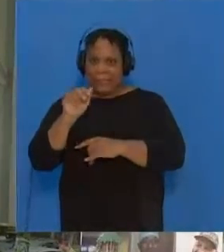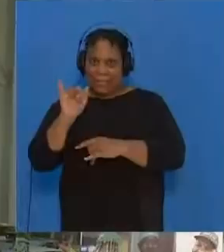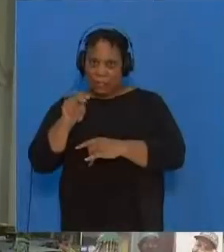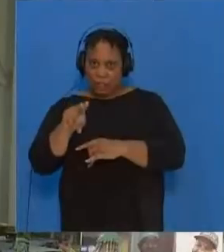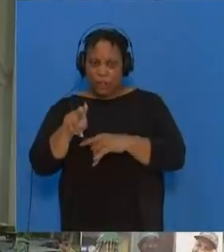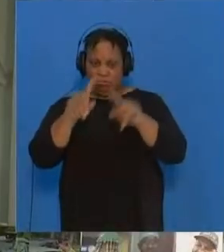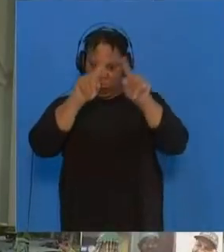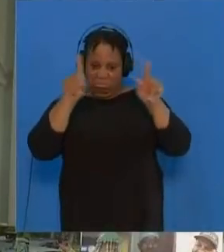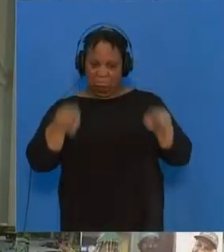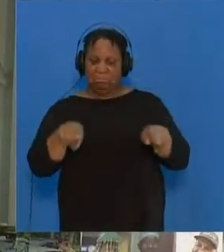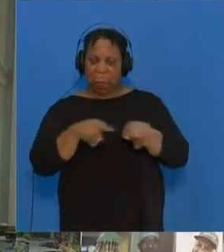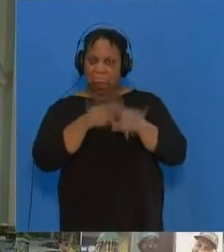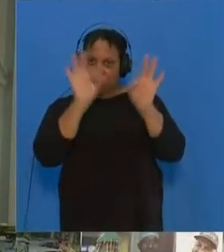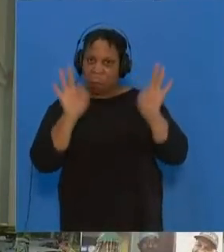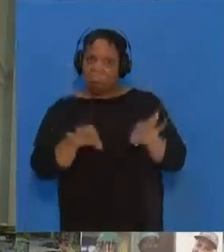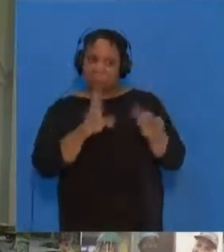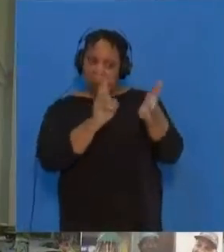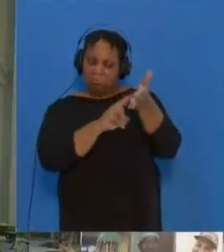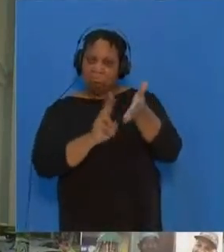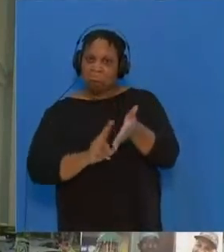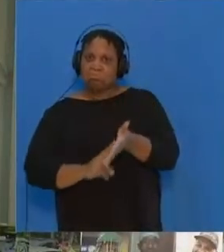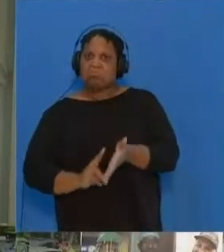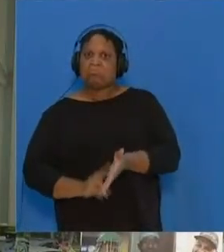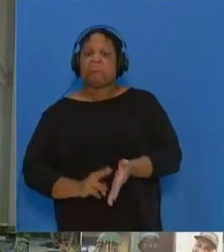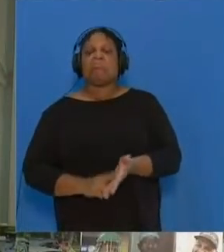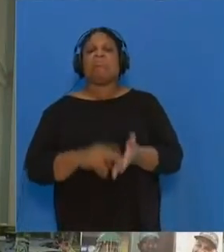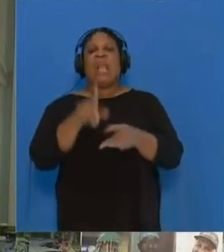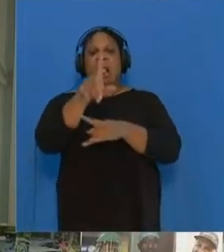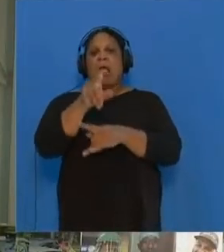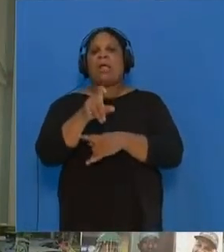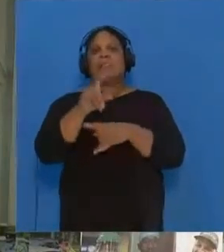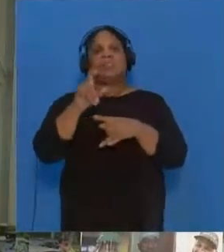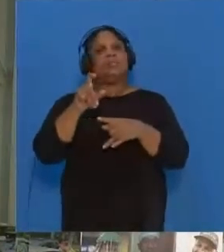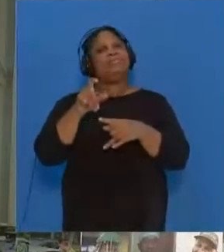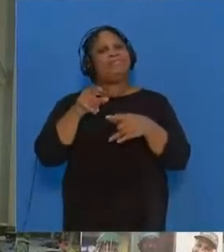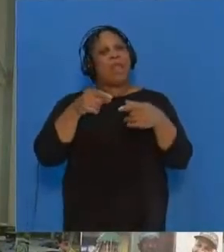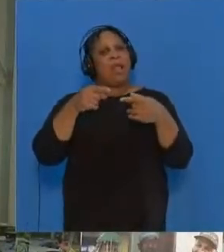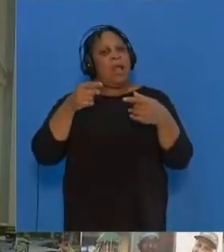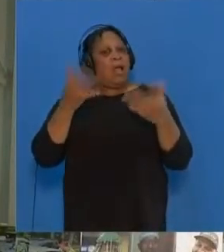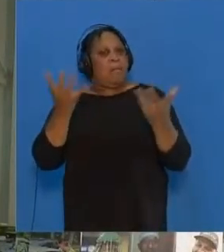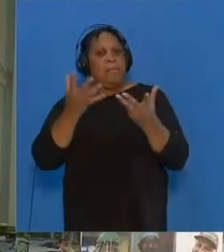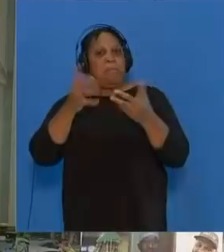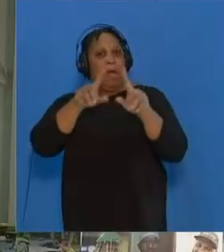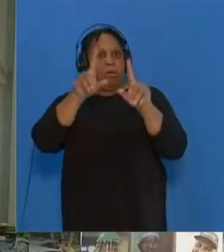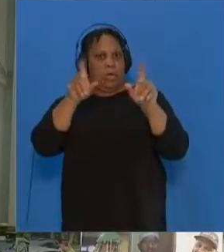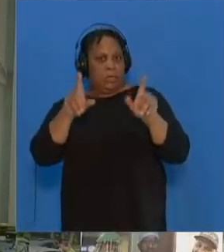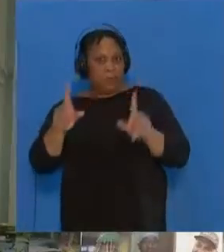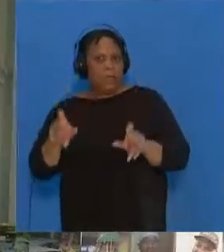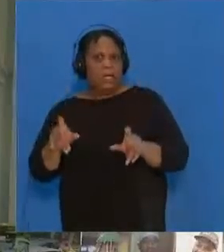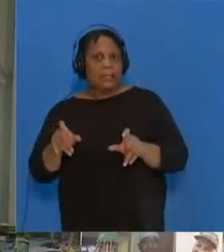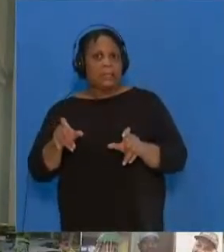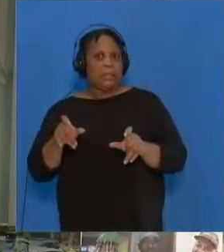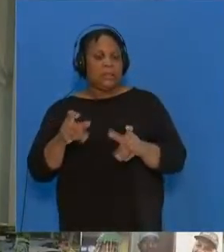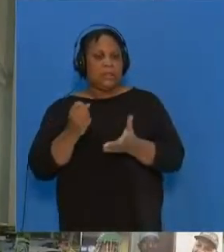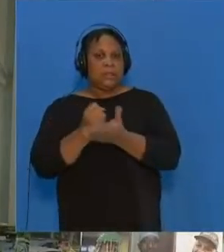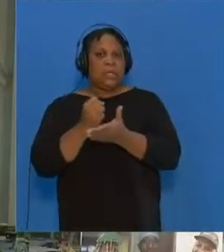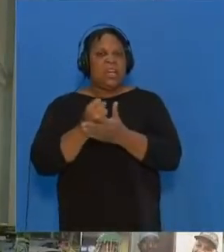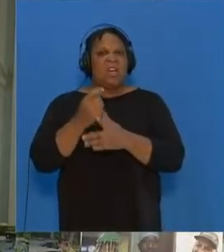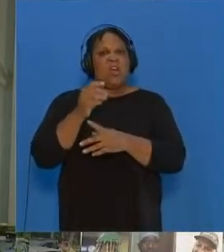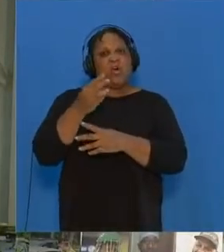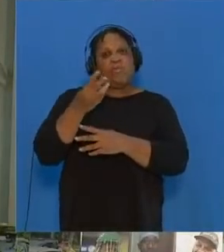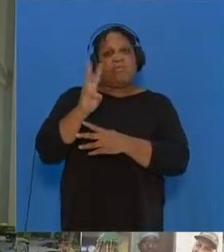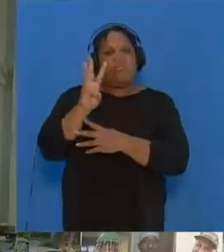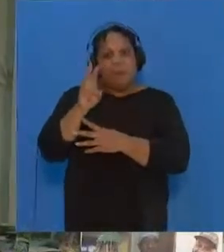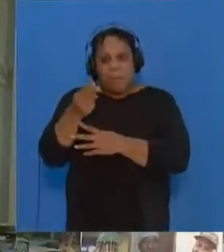subsequent explanation about the robustness of our proposed testing regime. Do the statements today from the WHO